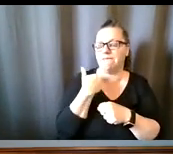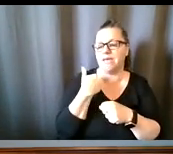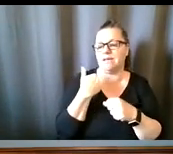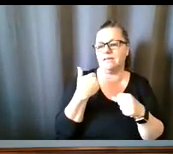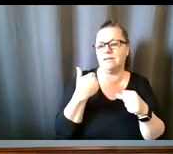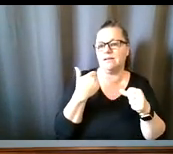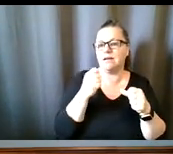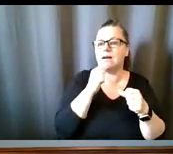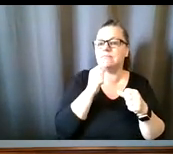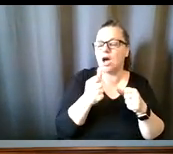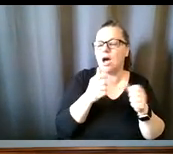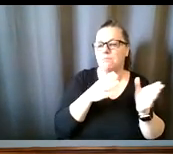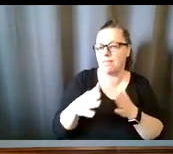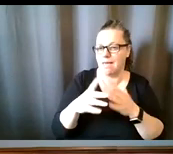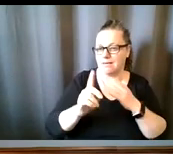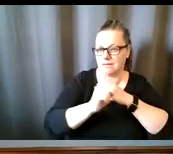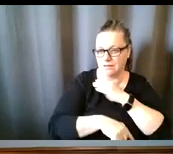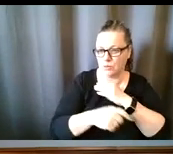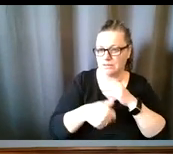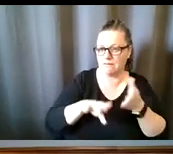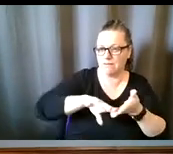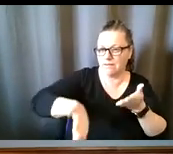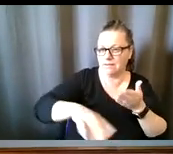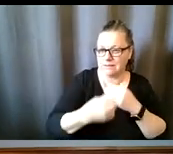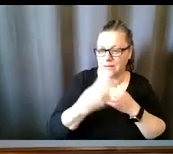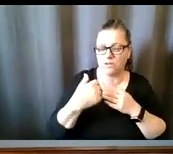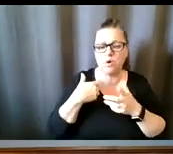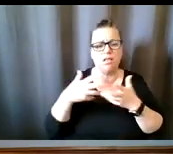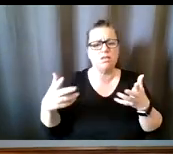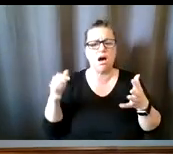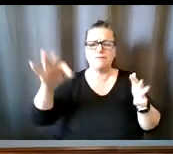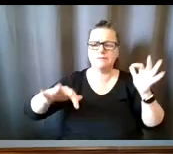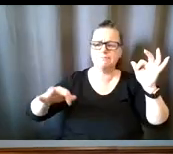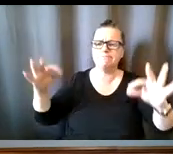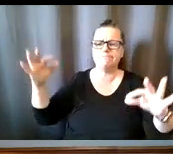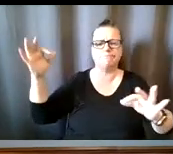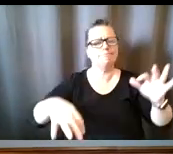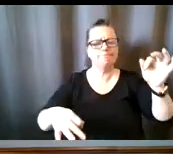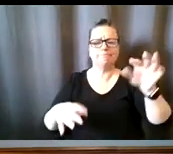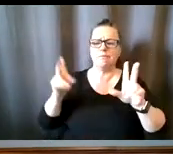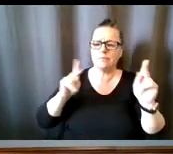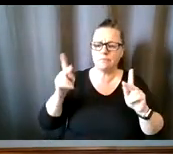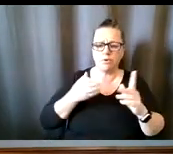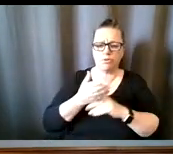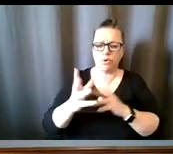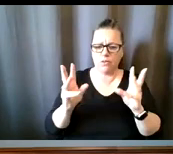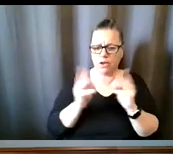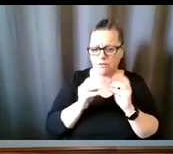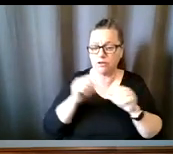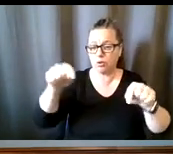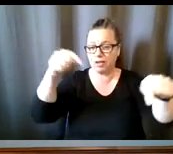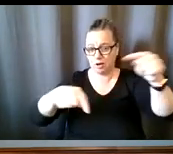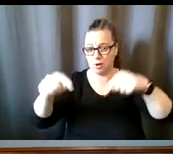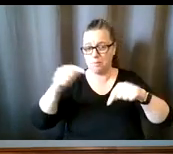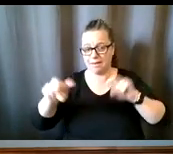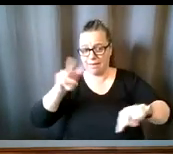that would leave somebody out. And so there have been a lot of great suggestions that people have made throughout this conference. You can go back and look at those,